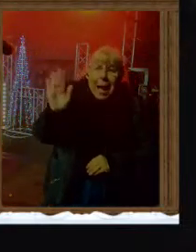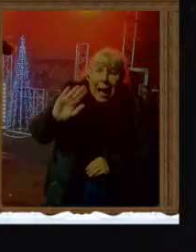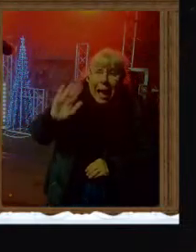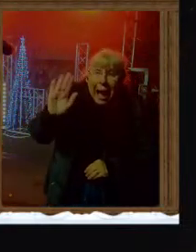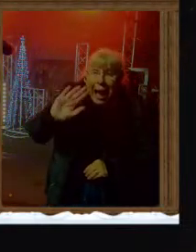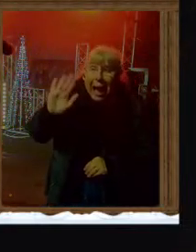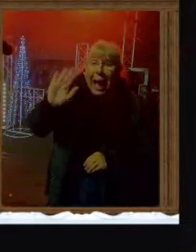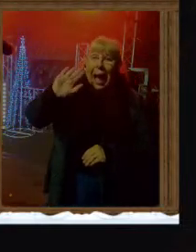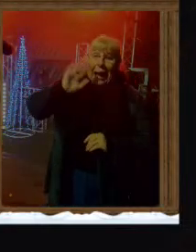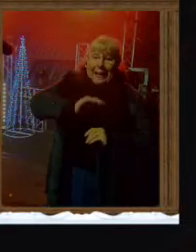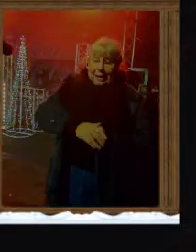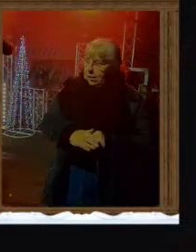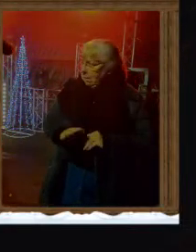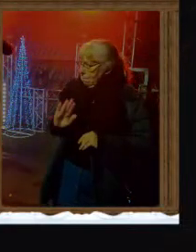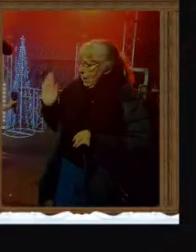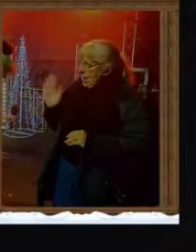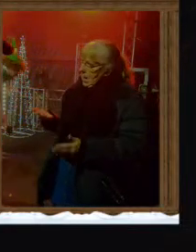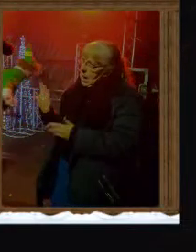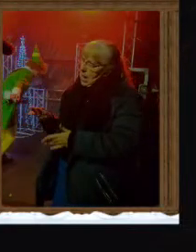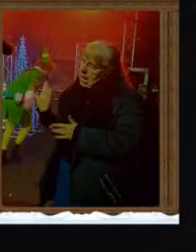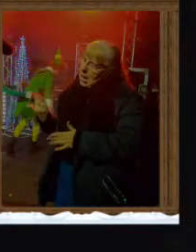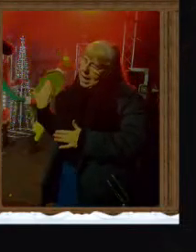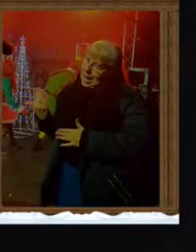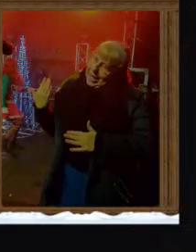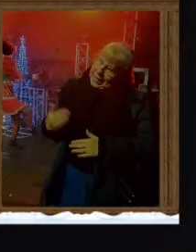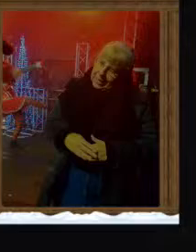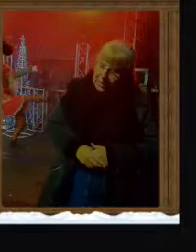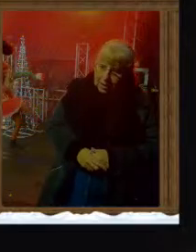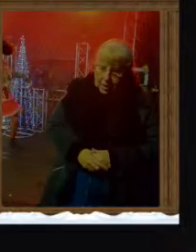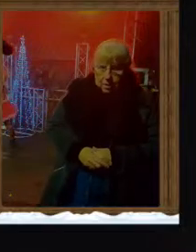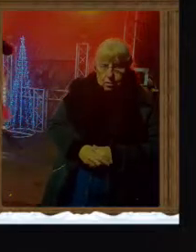Bye, everyone! Bye, buddy!